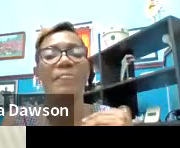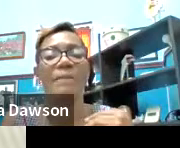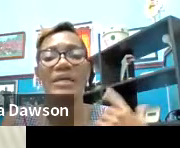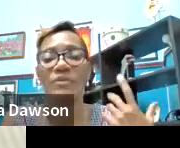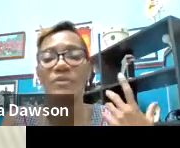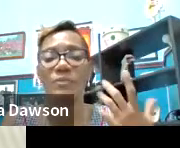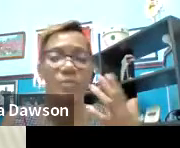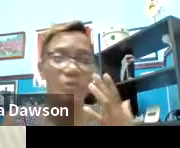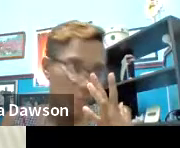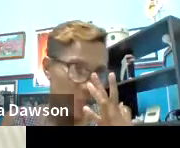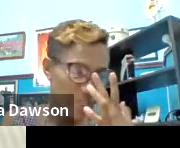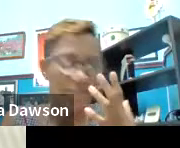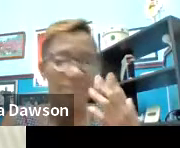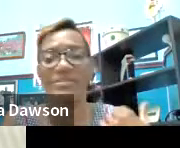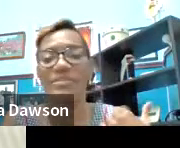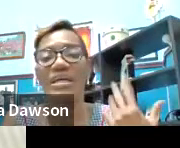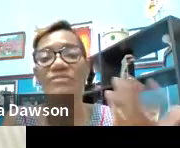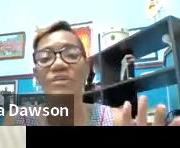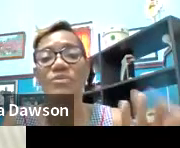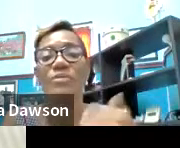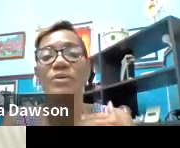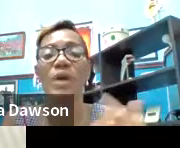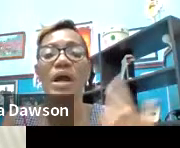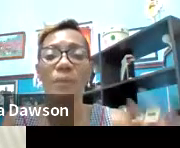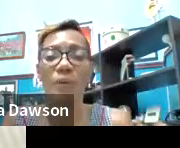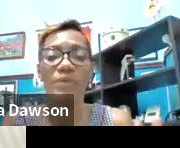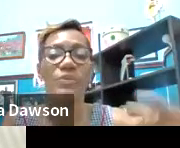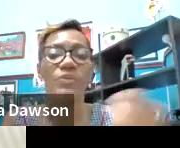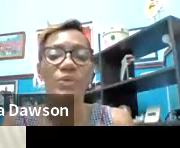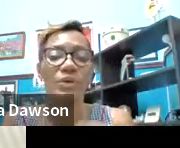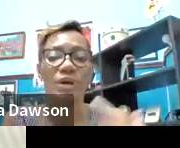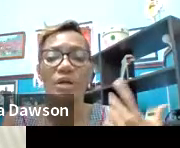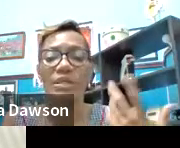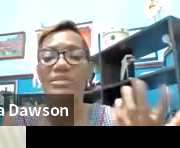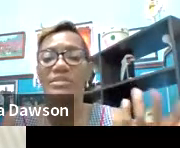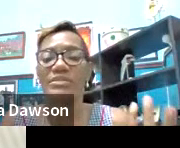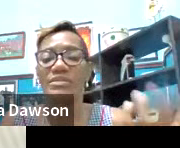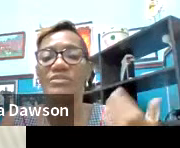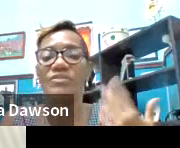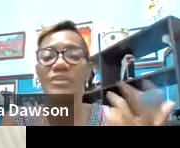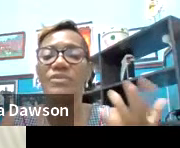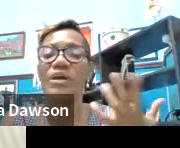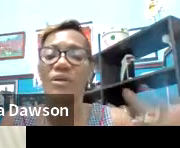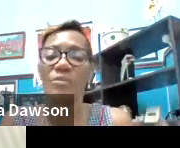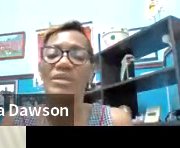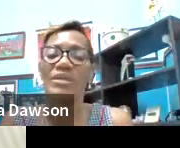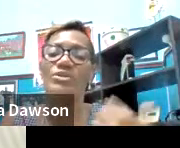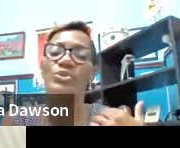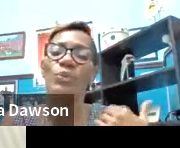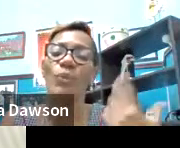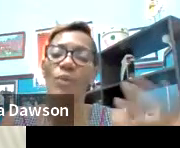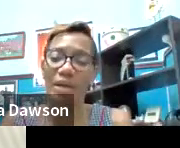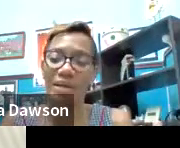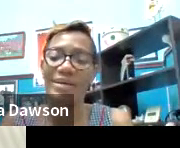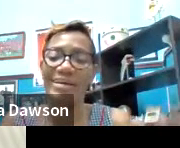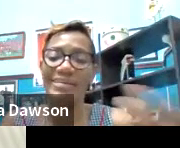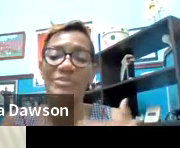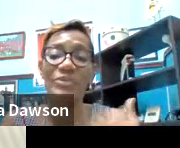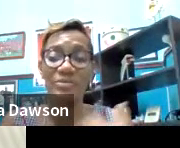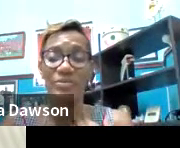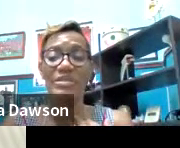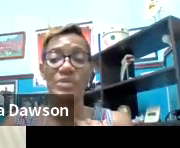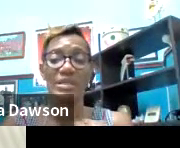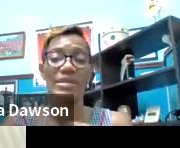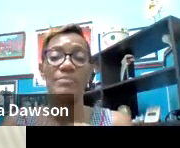hand. And when we asked him at follow-up, how are you? He says his favorite hobby is to walk.